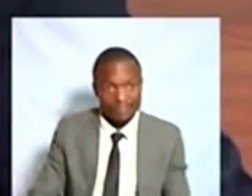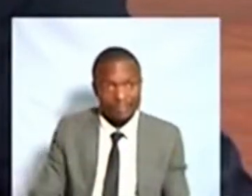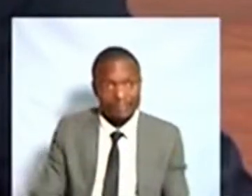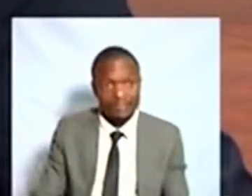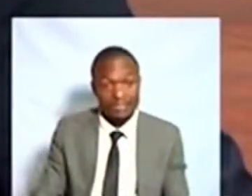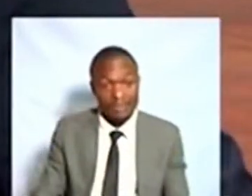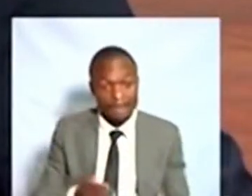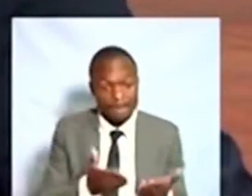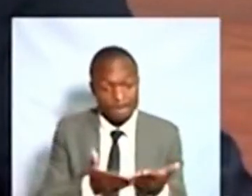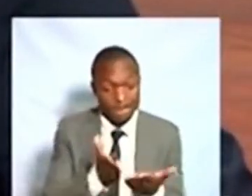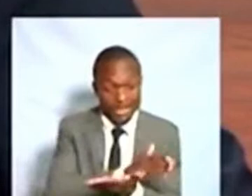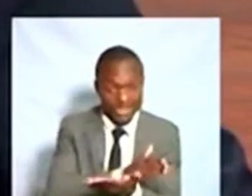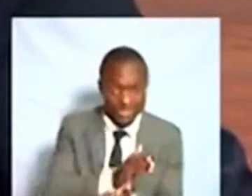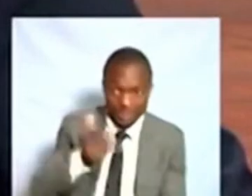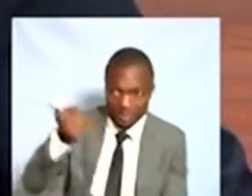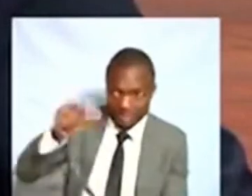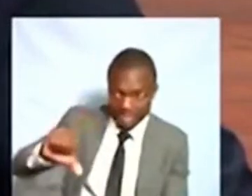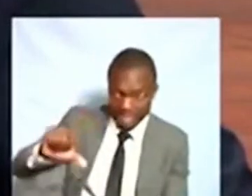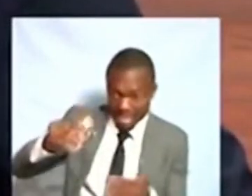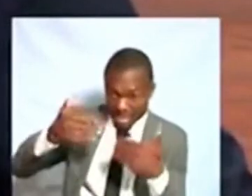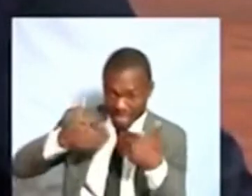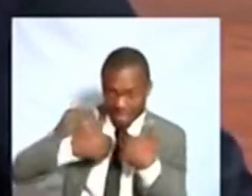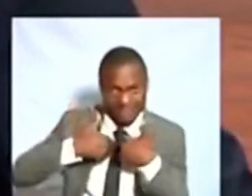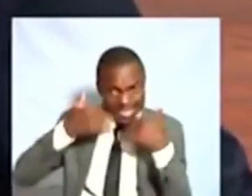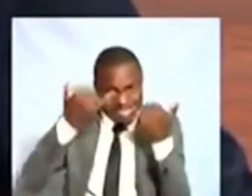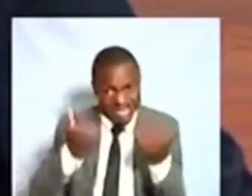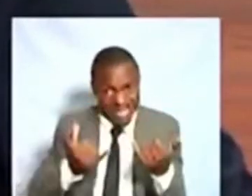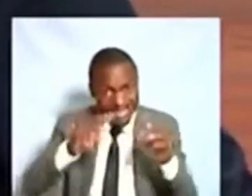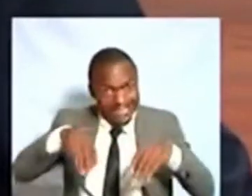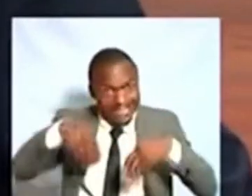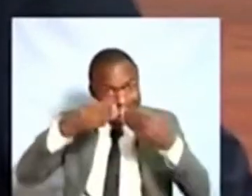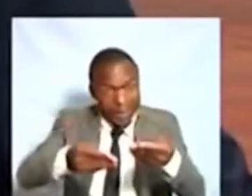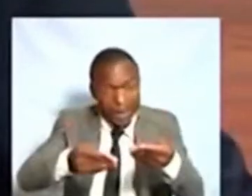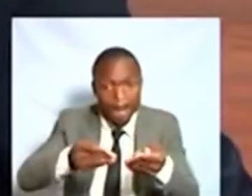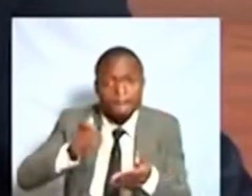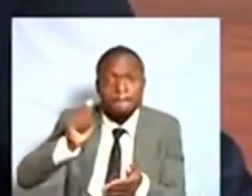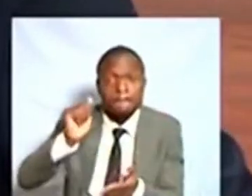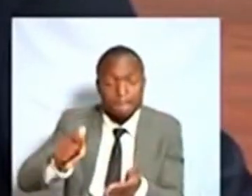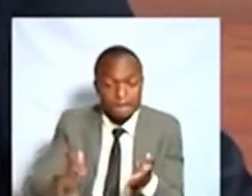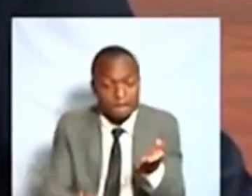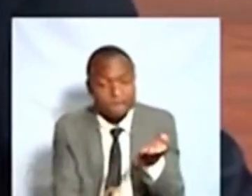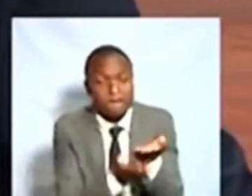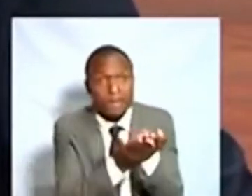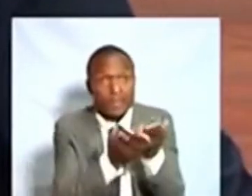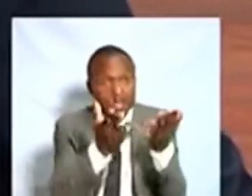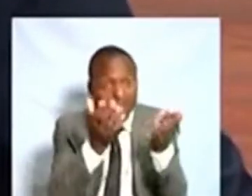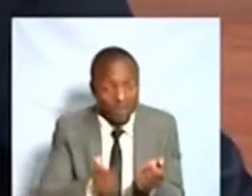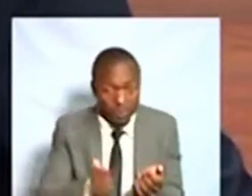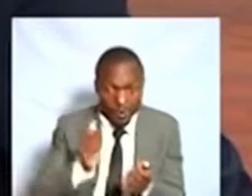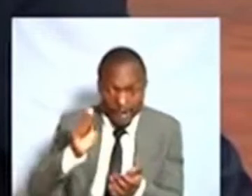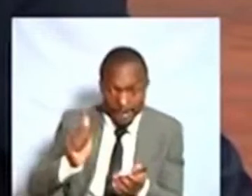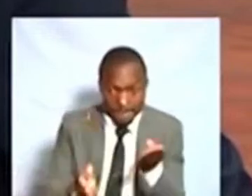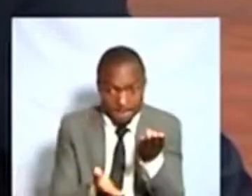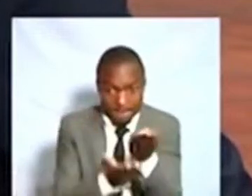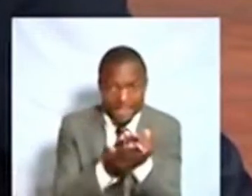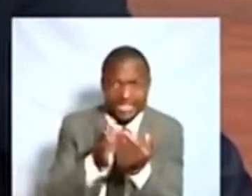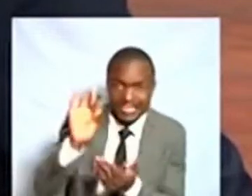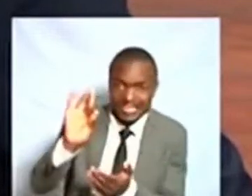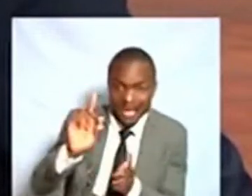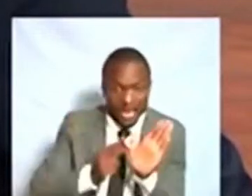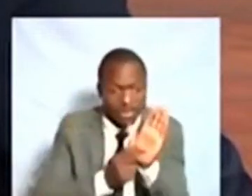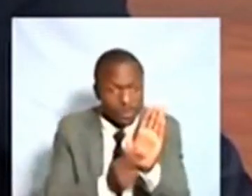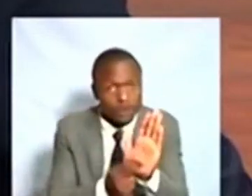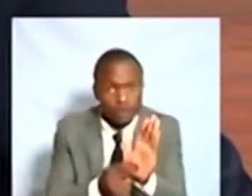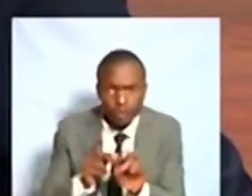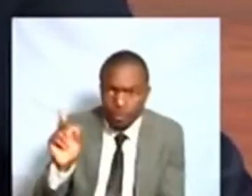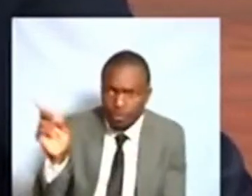No, page 10. We have even now given the appendix. I would want them to go to the appendix 8 and show us